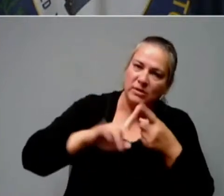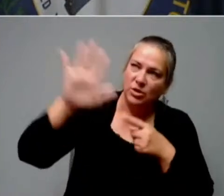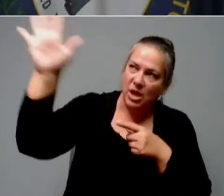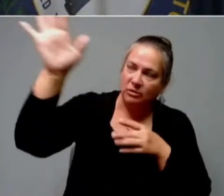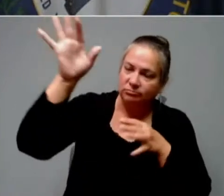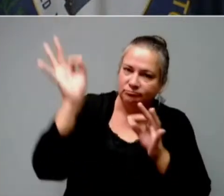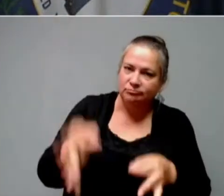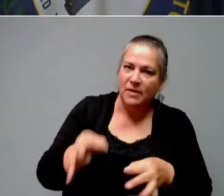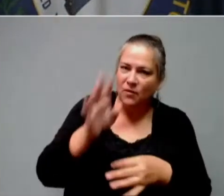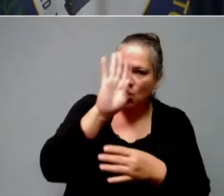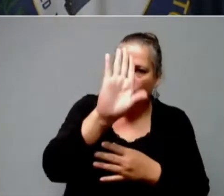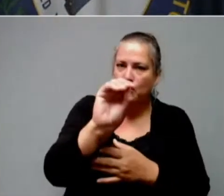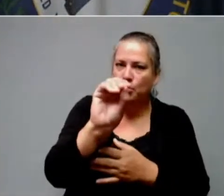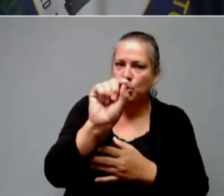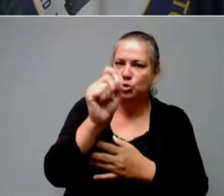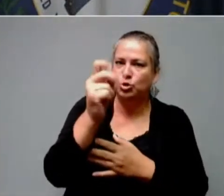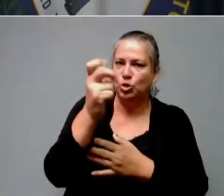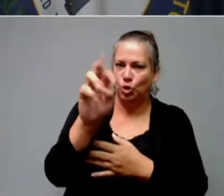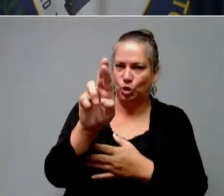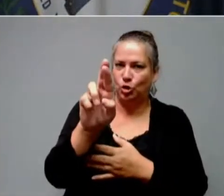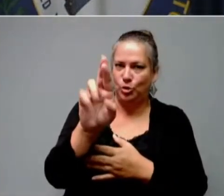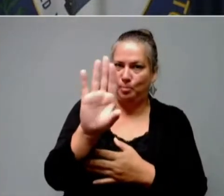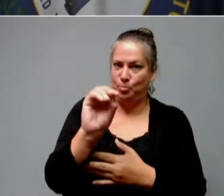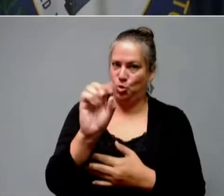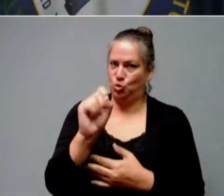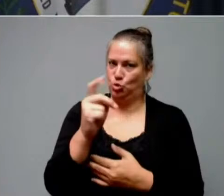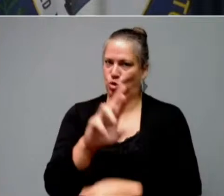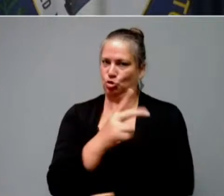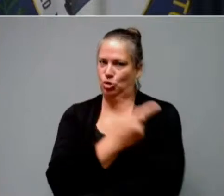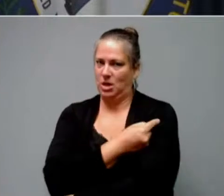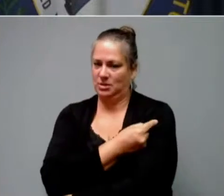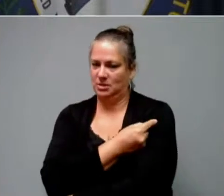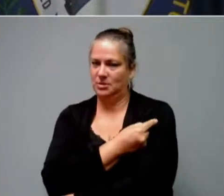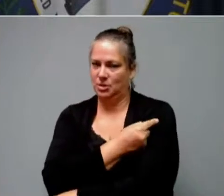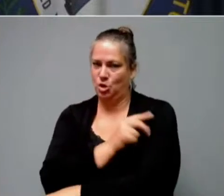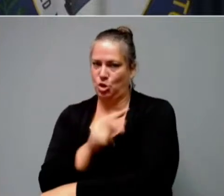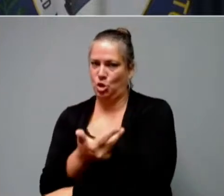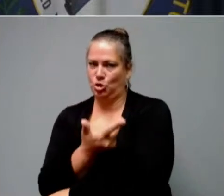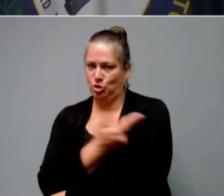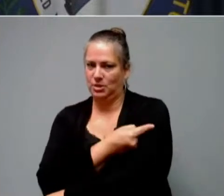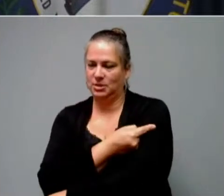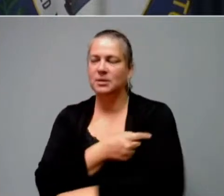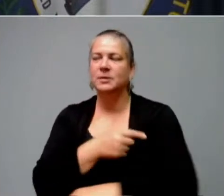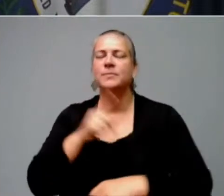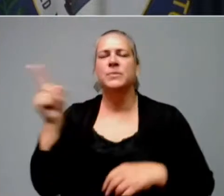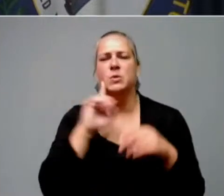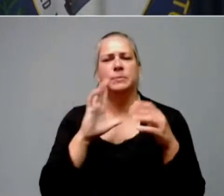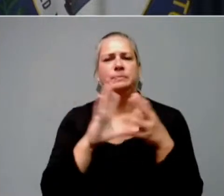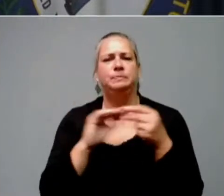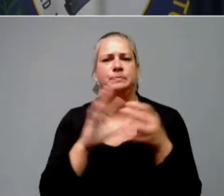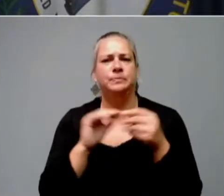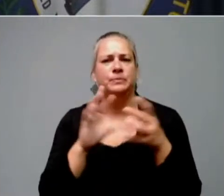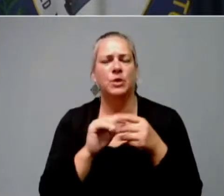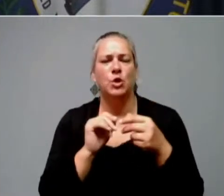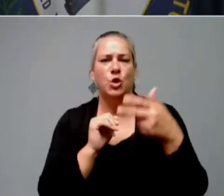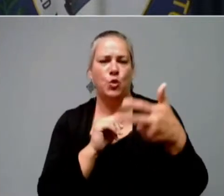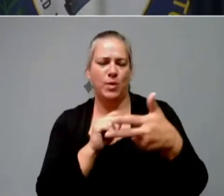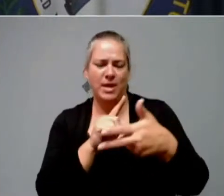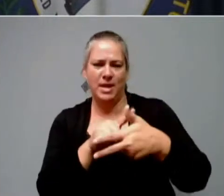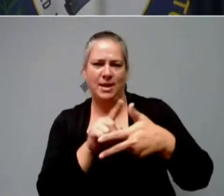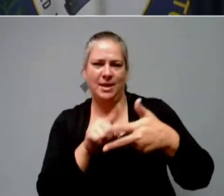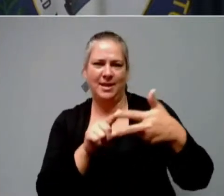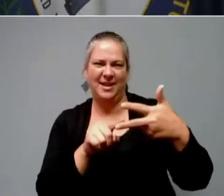to address that. He's also going to go through 3 myths, because they are